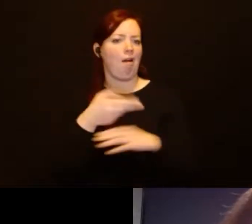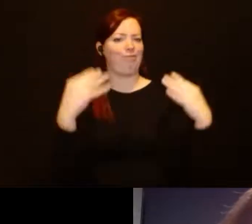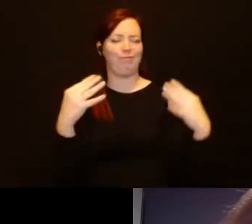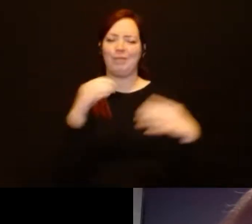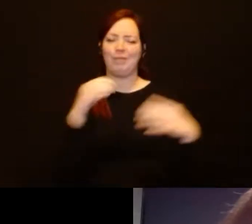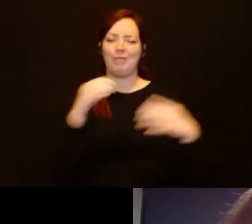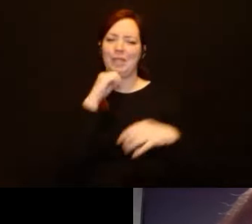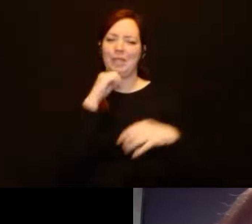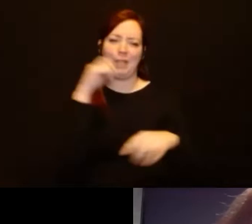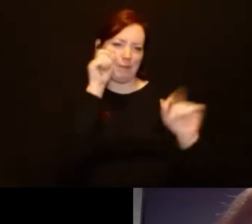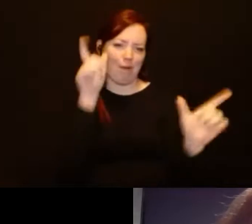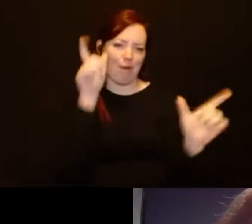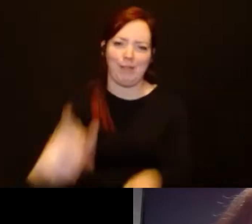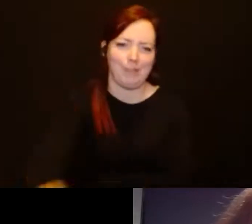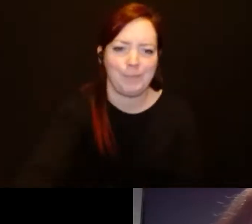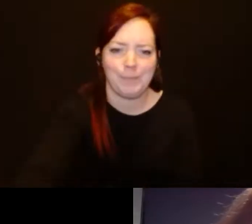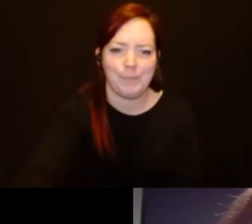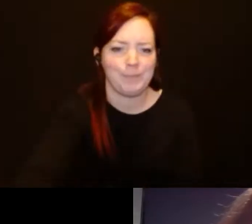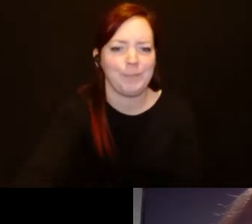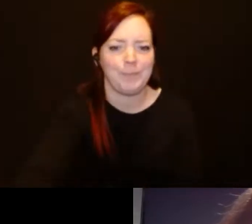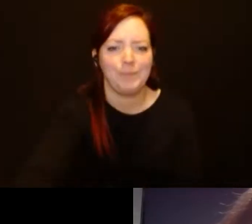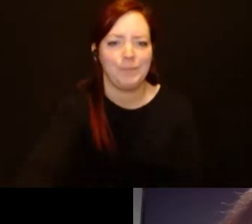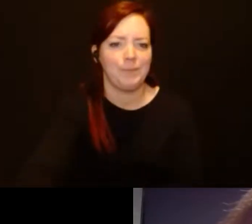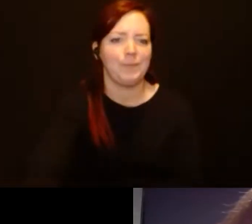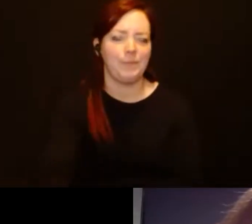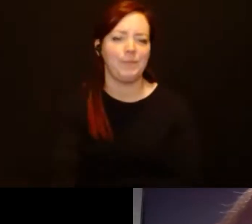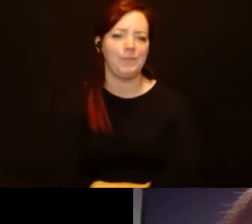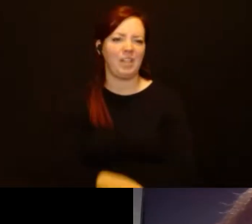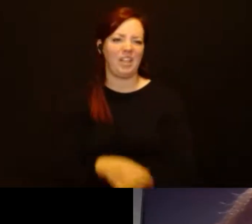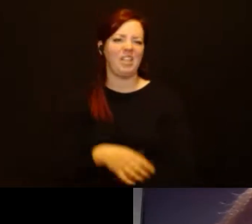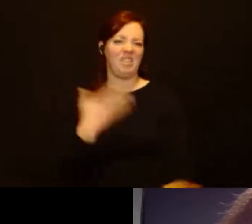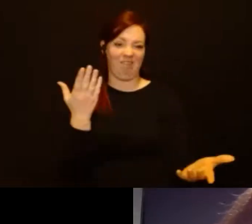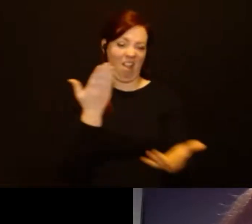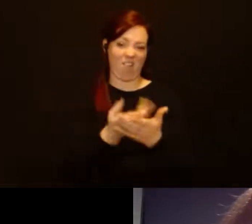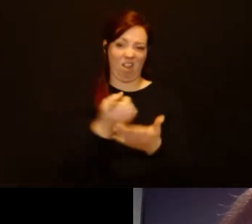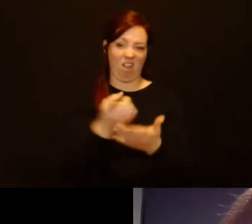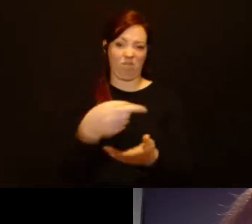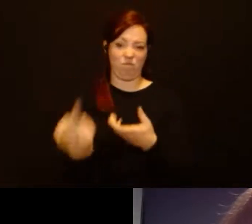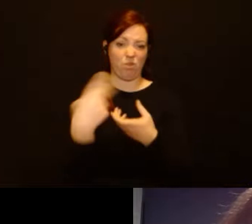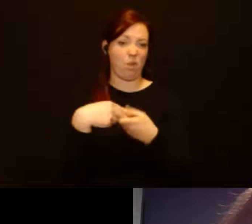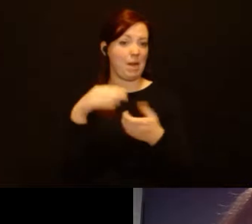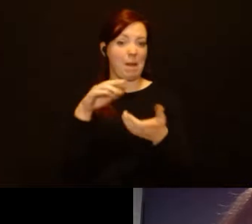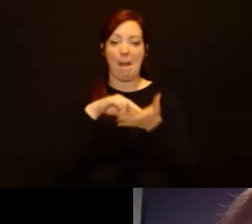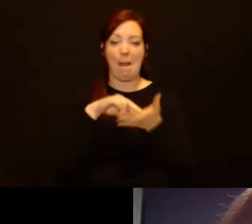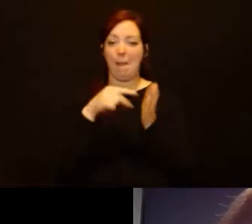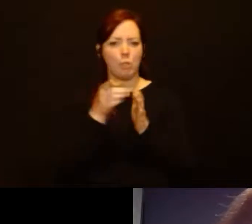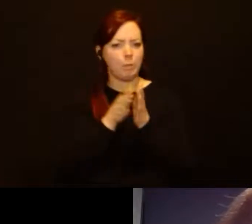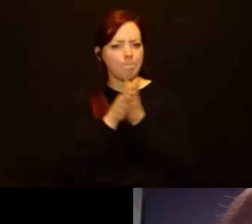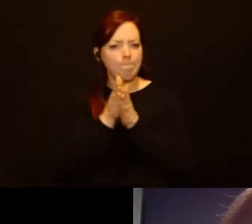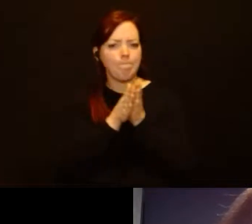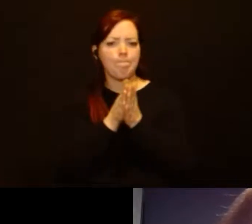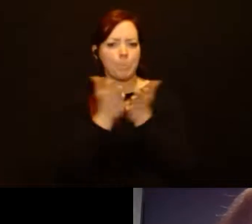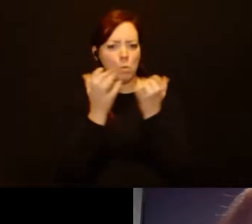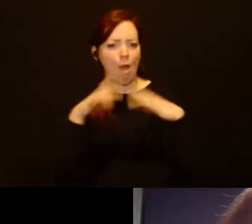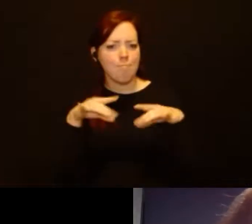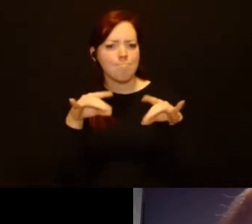fact that you're even taking part in this session means that you're interested in learning more about safe listening.